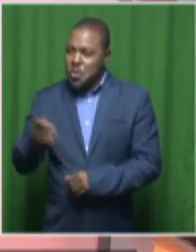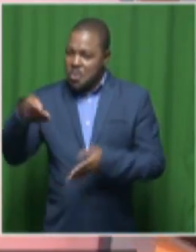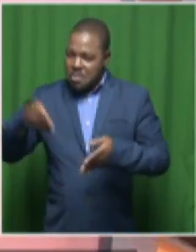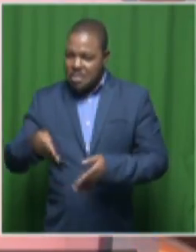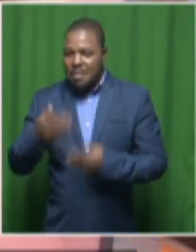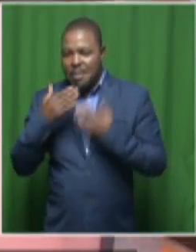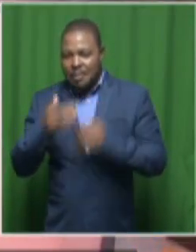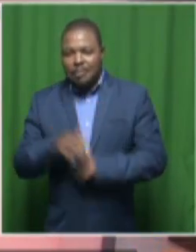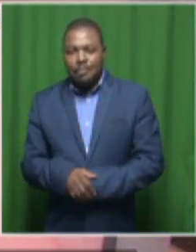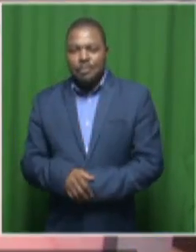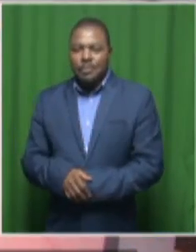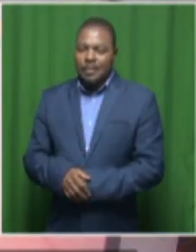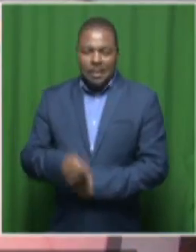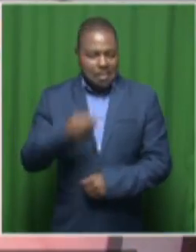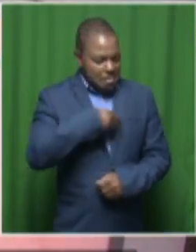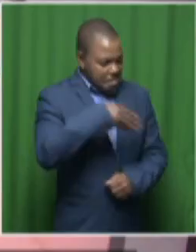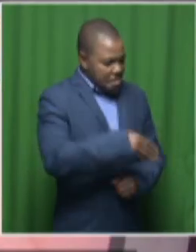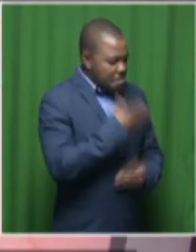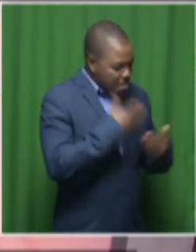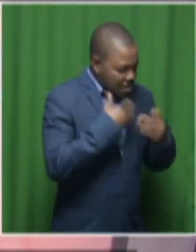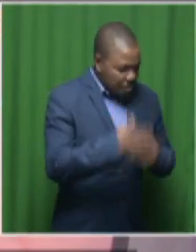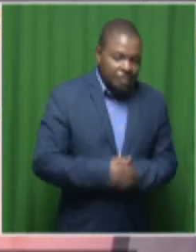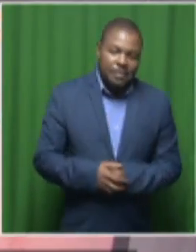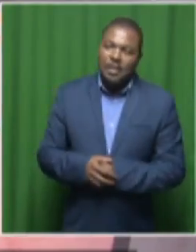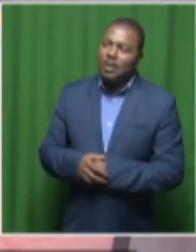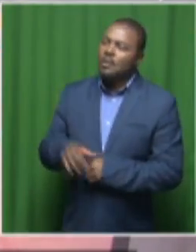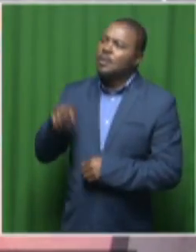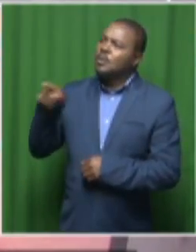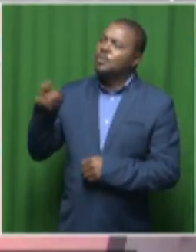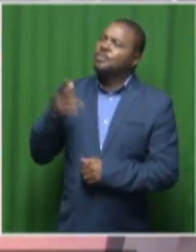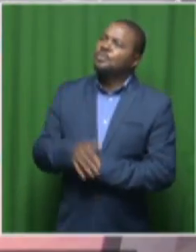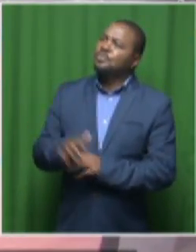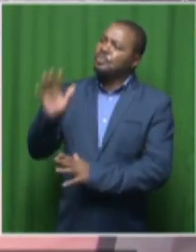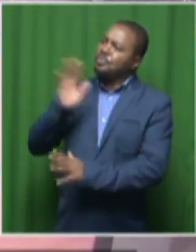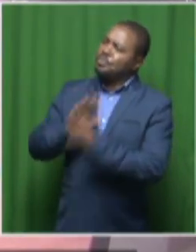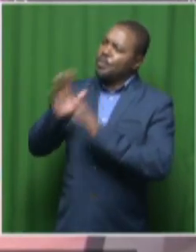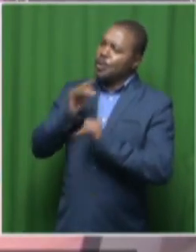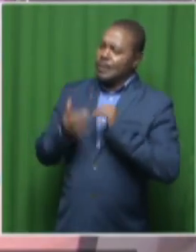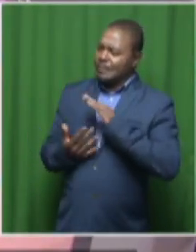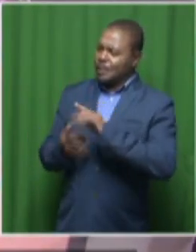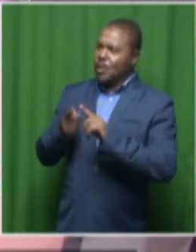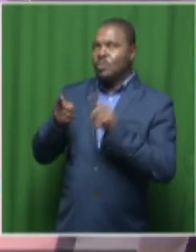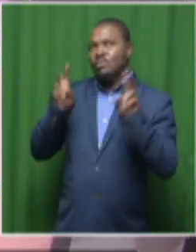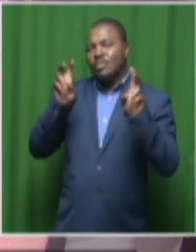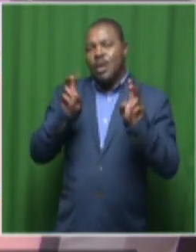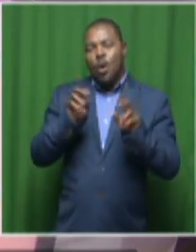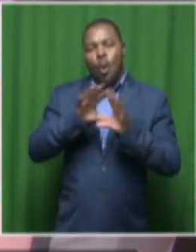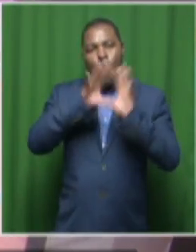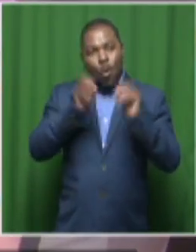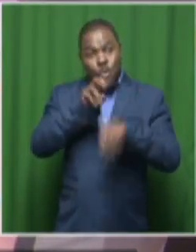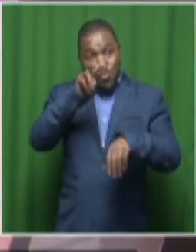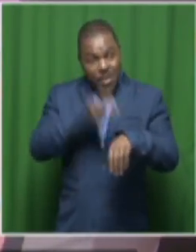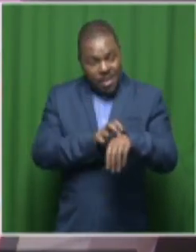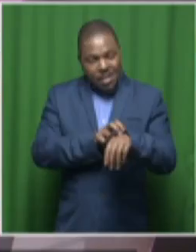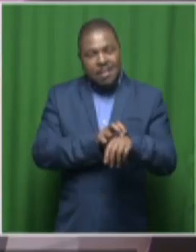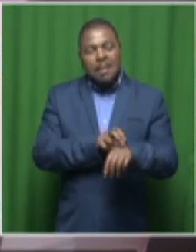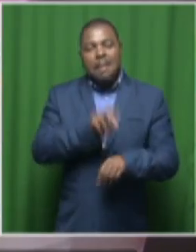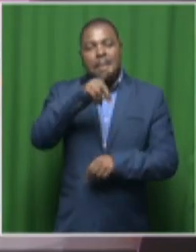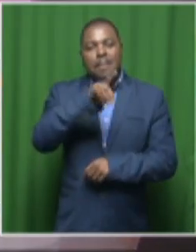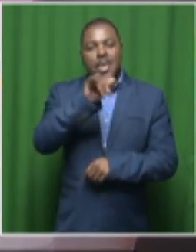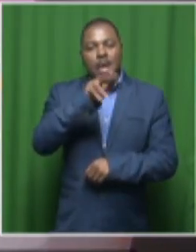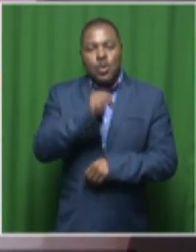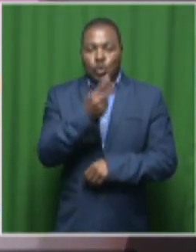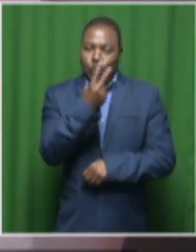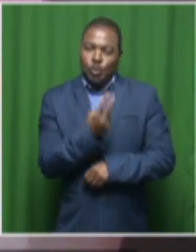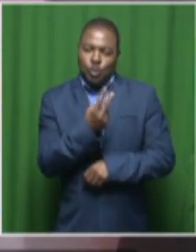Good to have you on the show. Thanks for having me. Thanks for having me. Let's talk about the inspiration behind All You Need Is Piano 2. What's that about? All You Need Is Piano